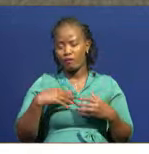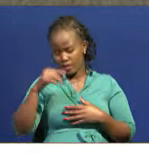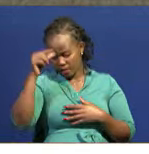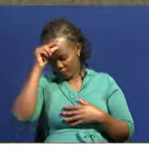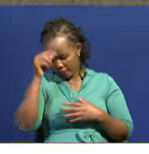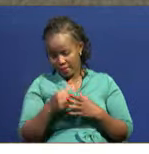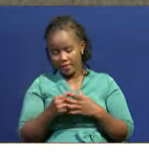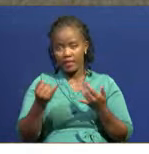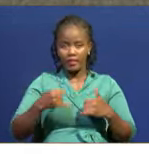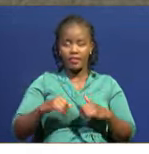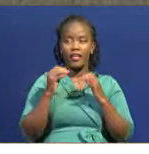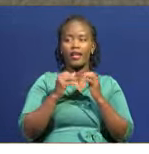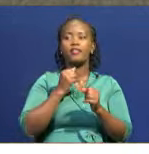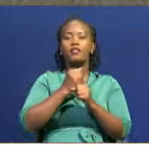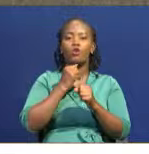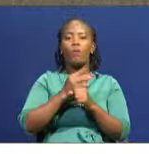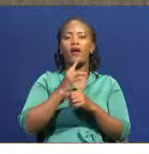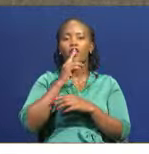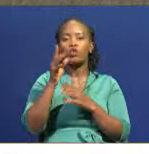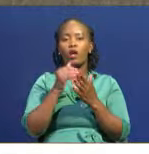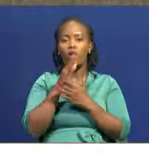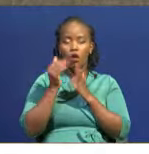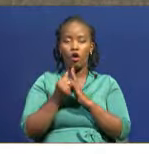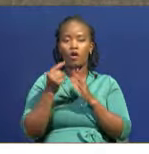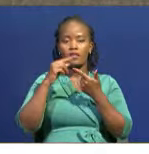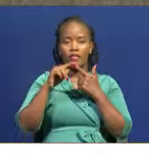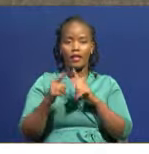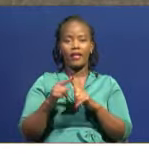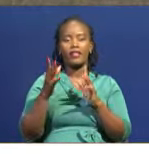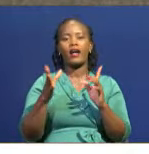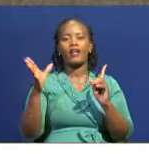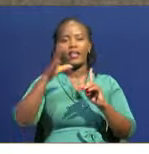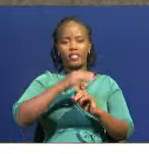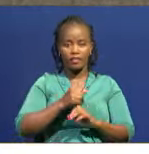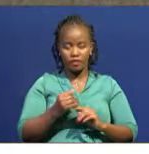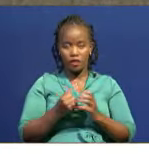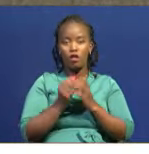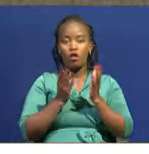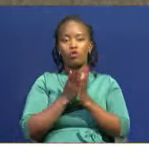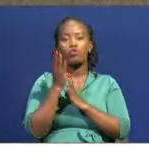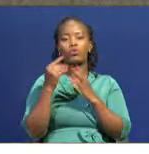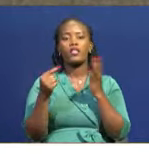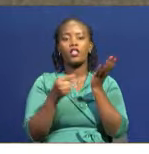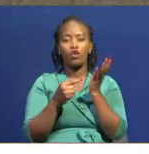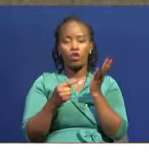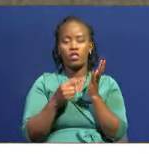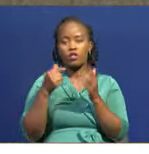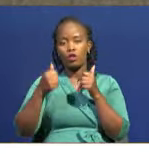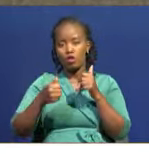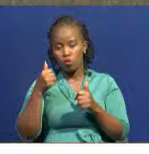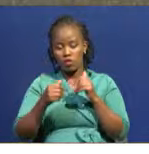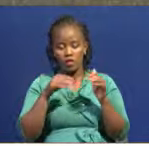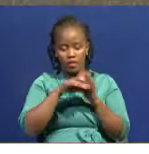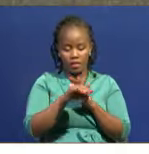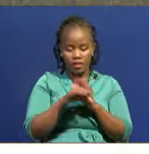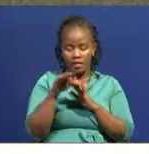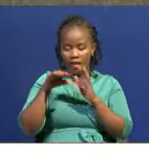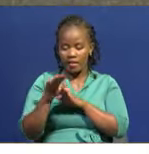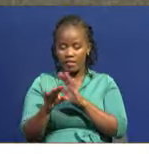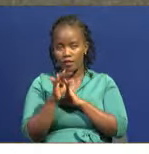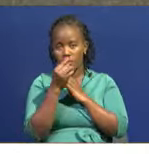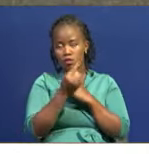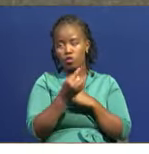ensure that all these standards are met by ensuring that you provide technology that is accessible to everyone.